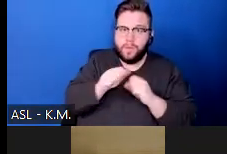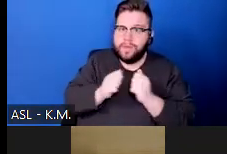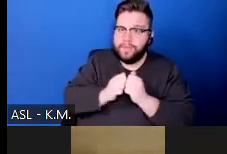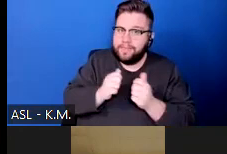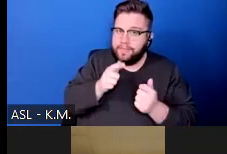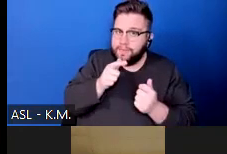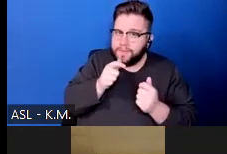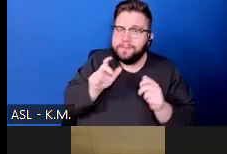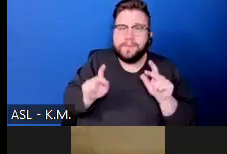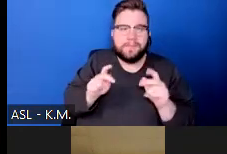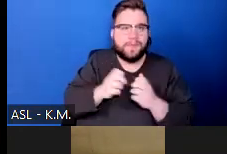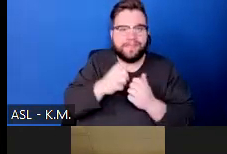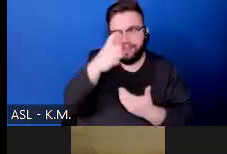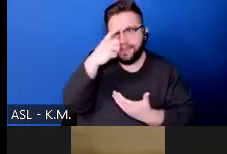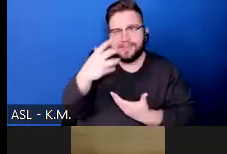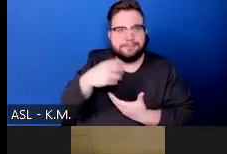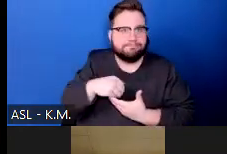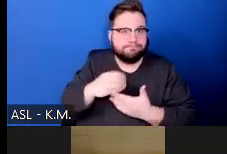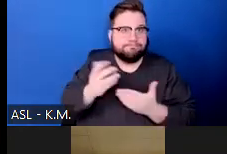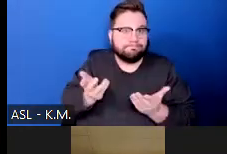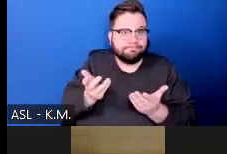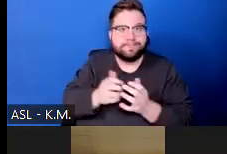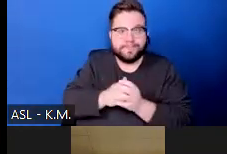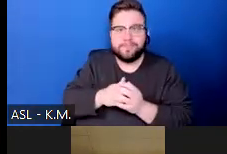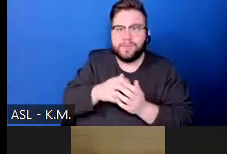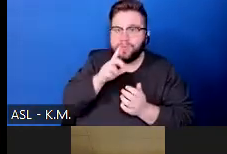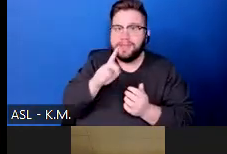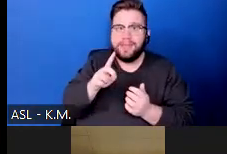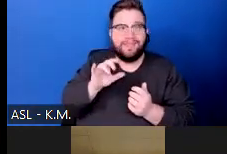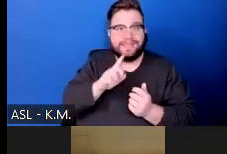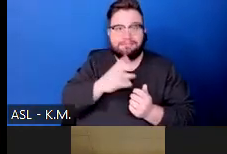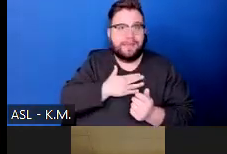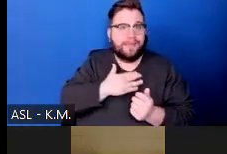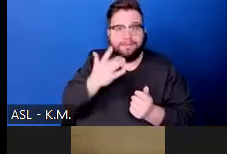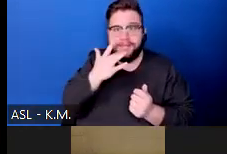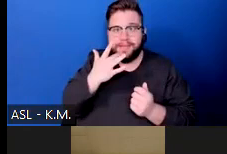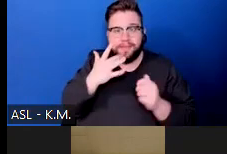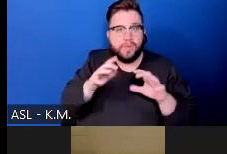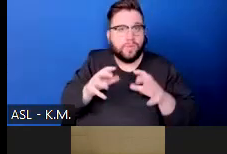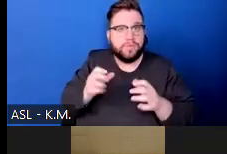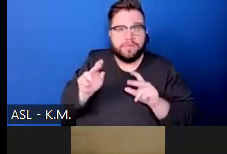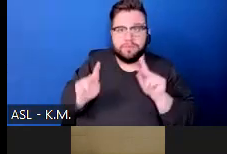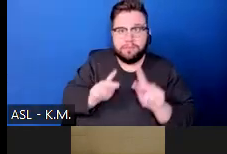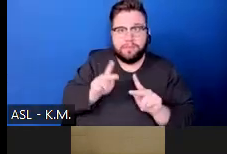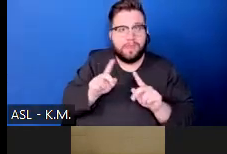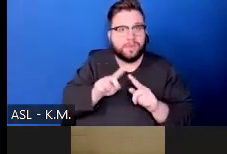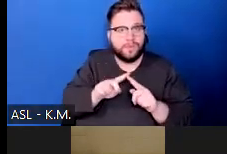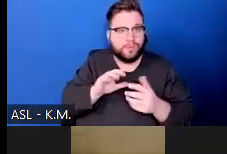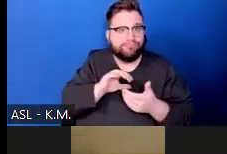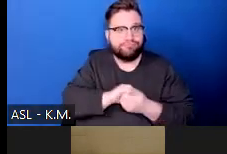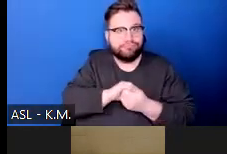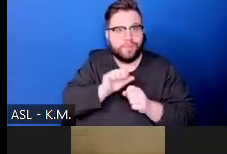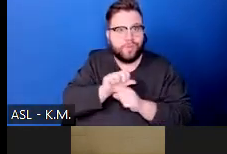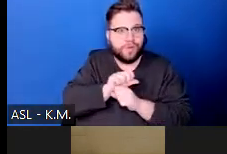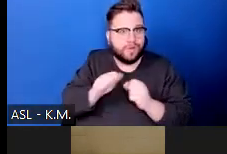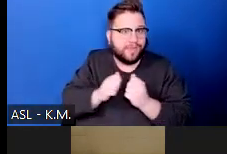kind of like to say that it is my favorite group of people to work with. This job can be very satisfying